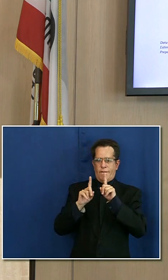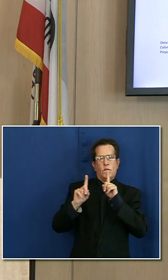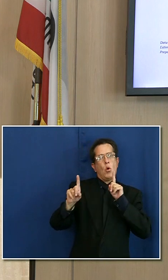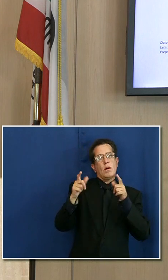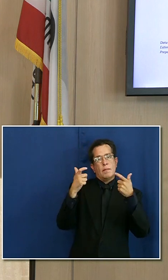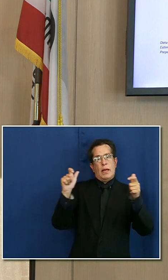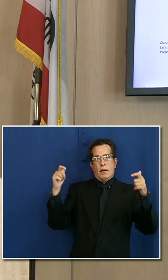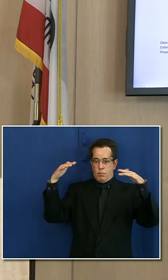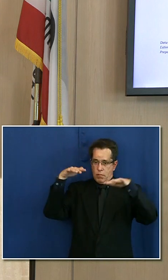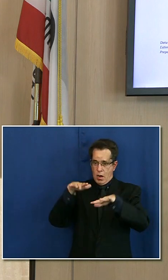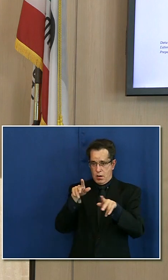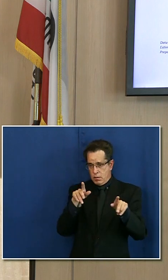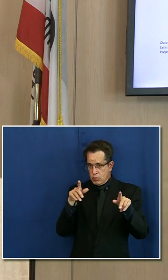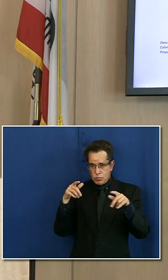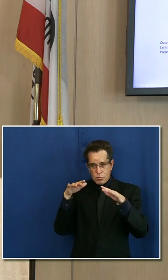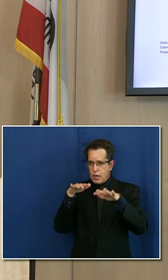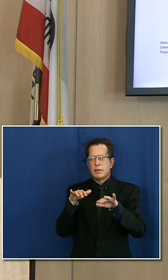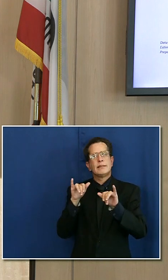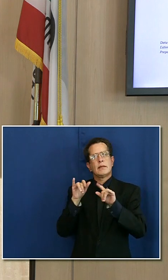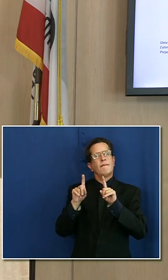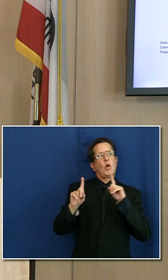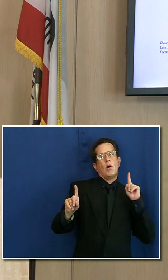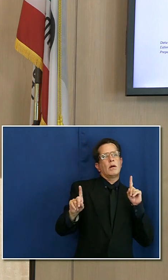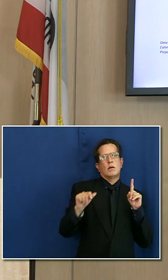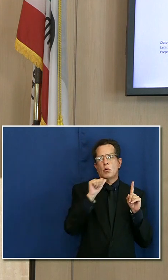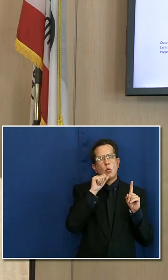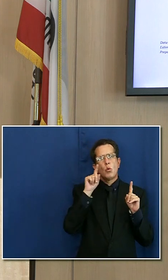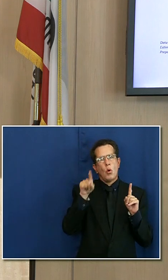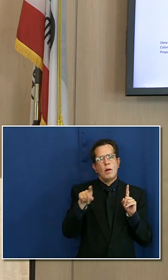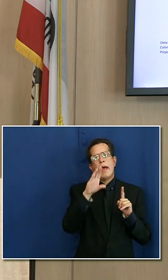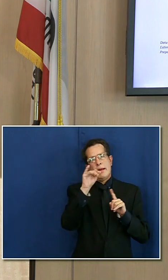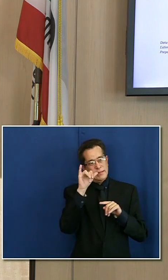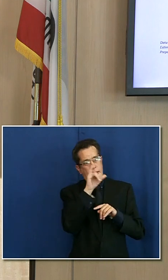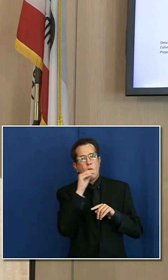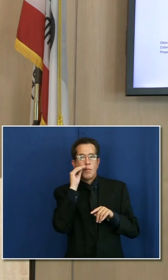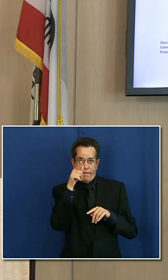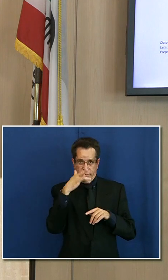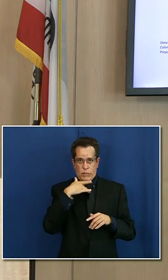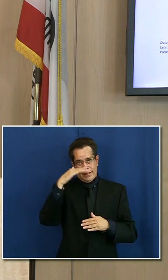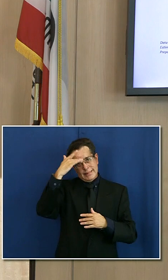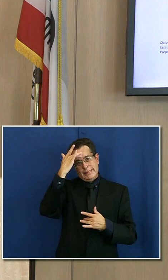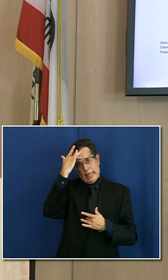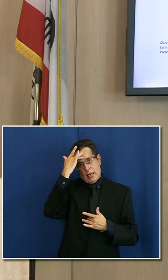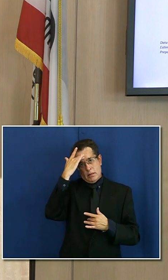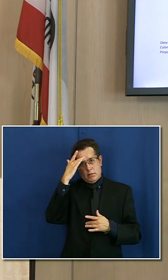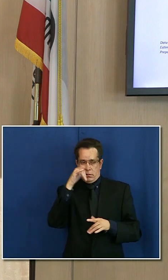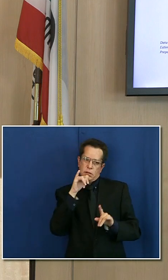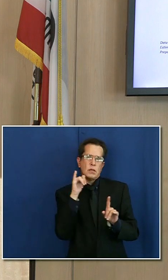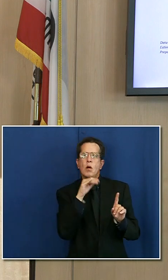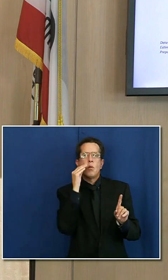avoid crowds, and stay home if you're sick. We all have a role in this regional